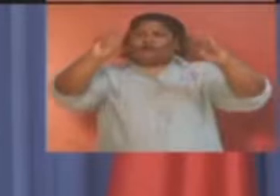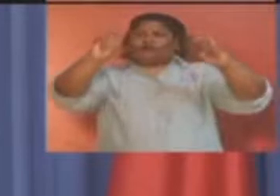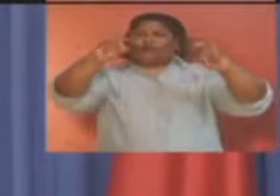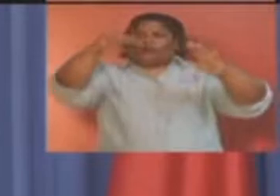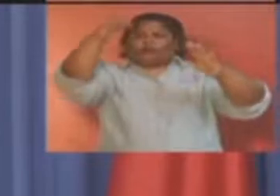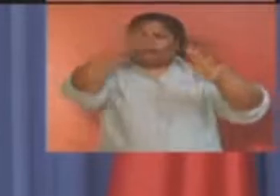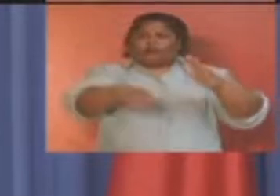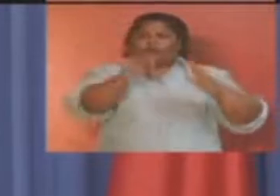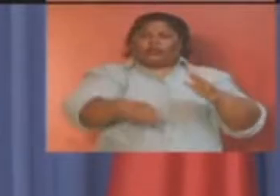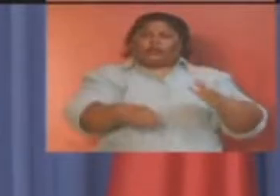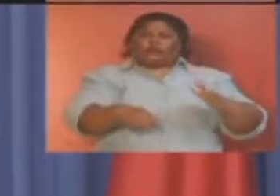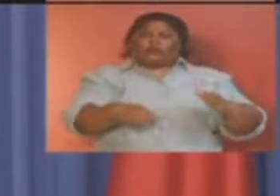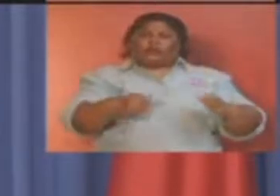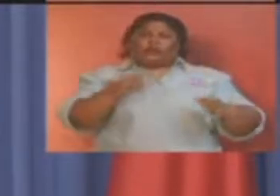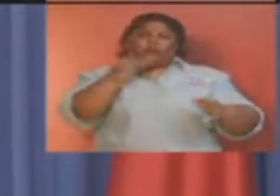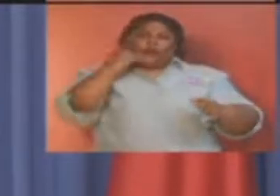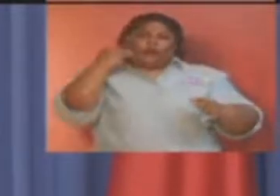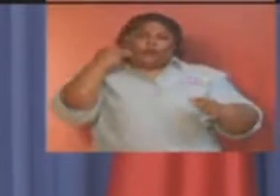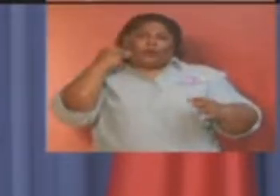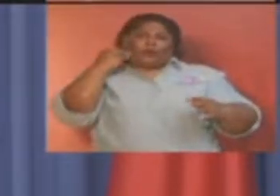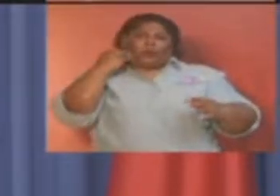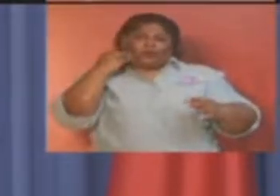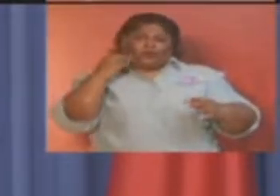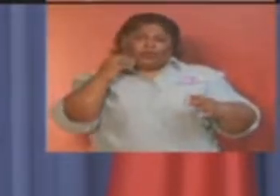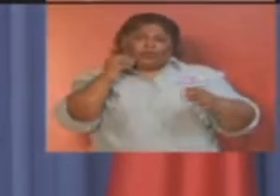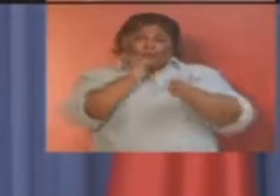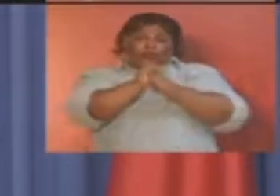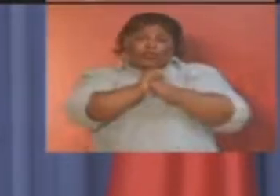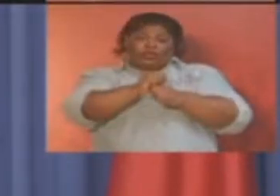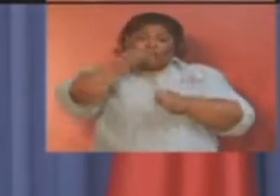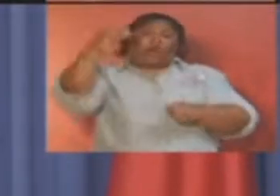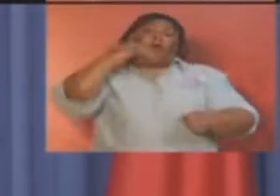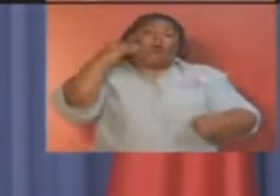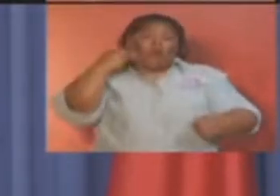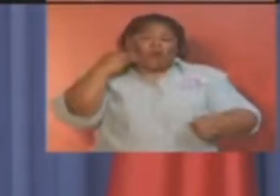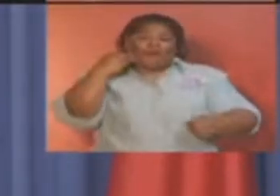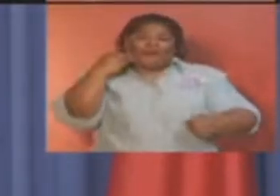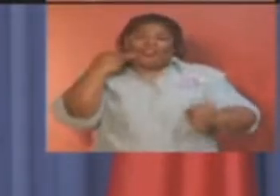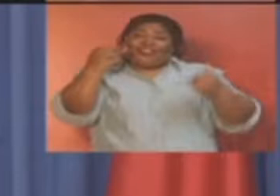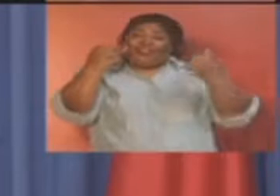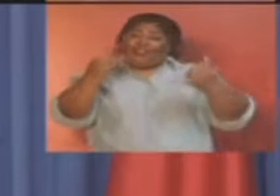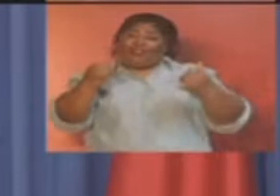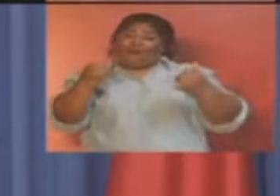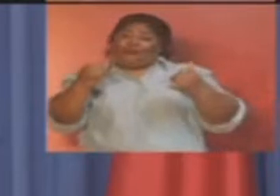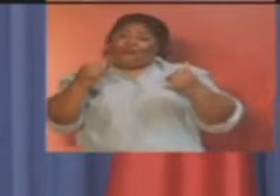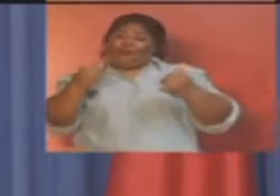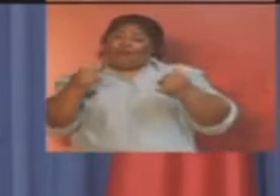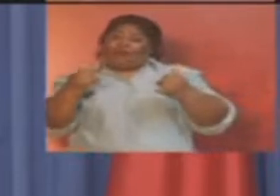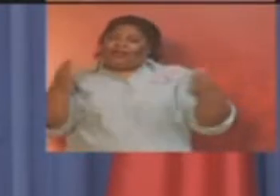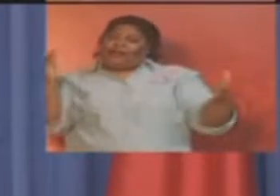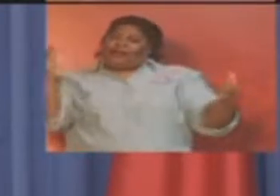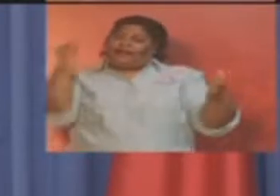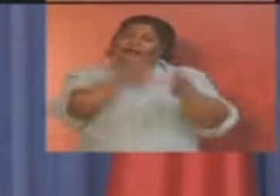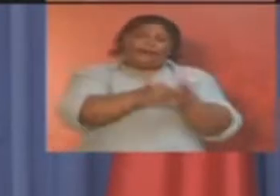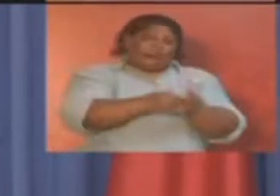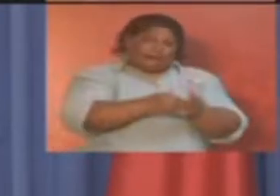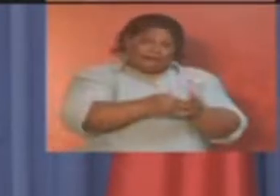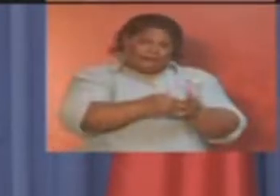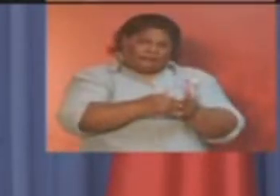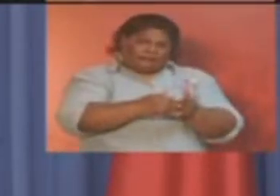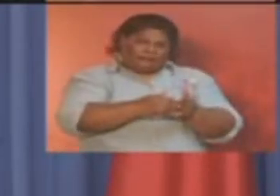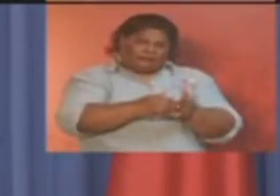home. That is the mode that we're going back into. So basically we're asking everyone to stay at